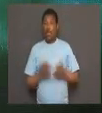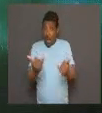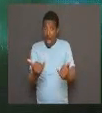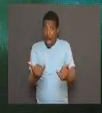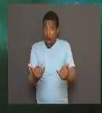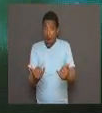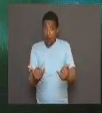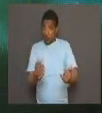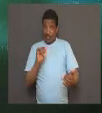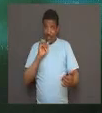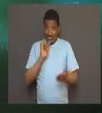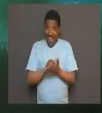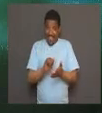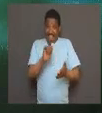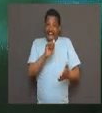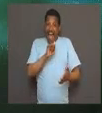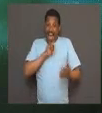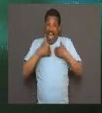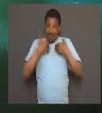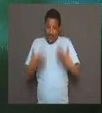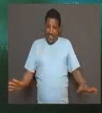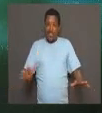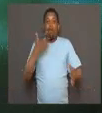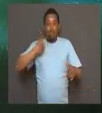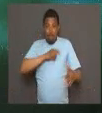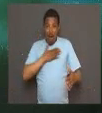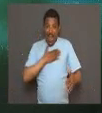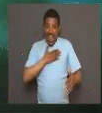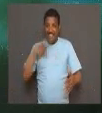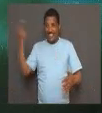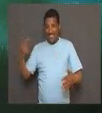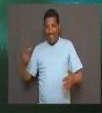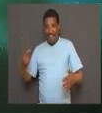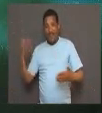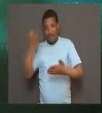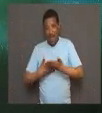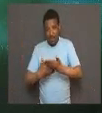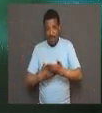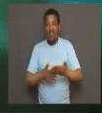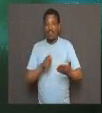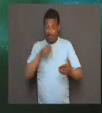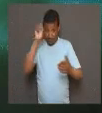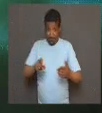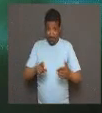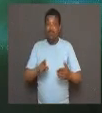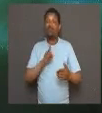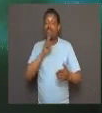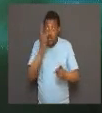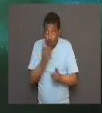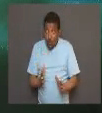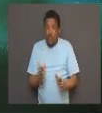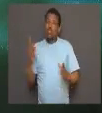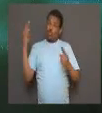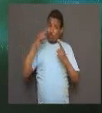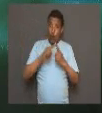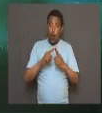Now that I have finished my sketch map, I must make sure to create a key in